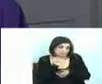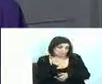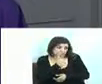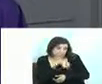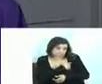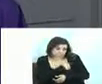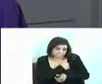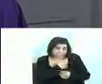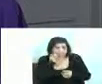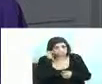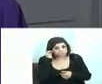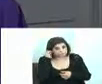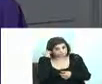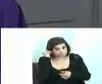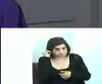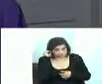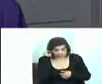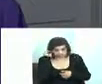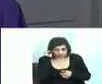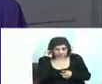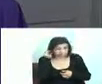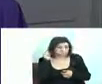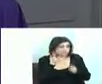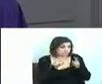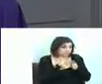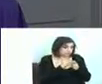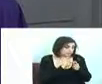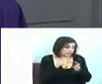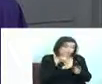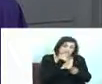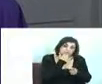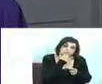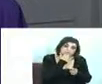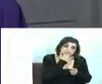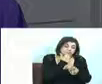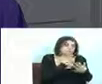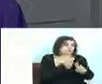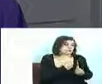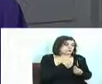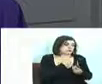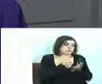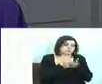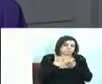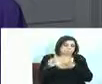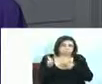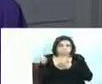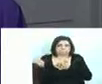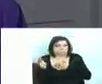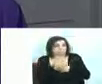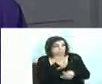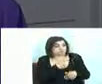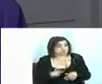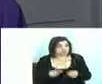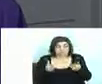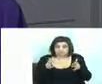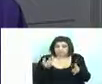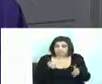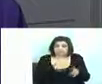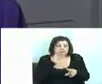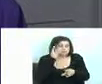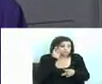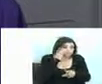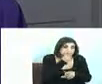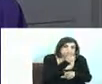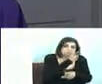ourselves when we mess up, and the compassion to forgive others. Lord, let us see you in